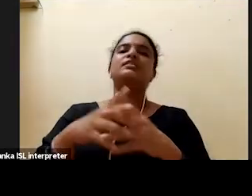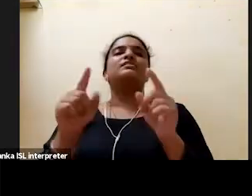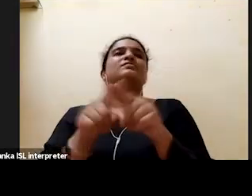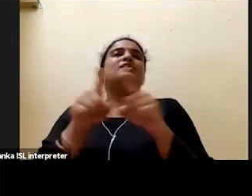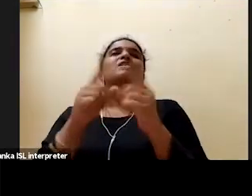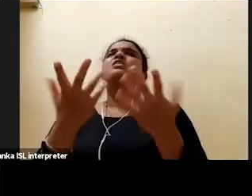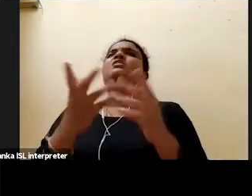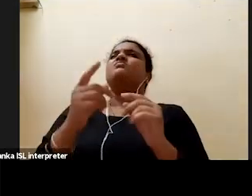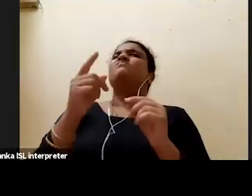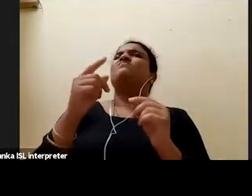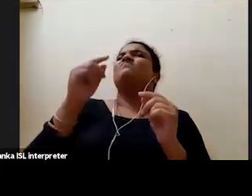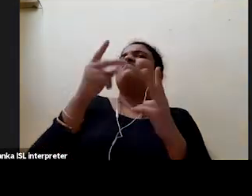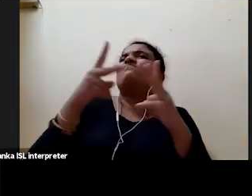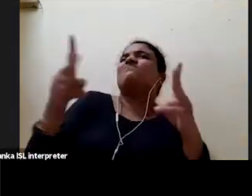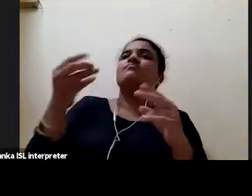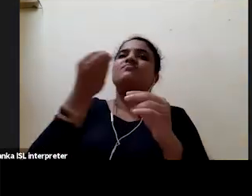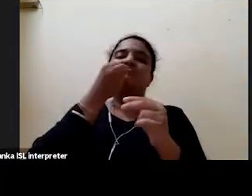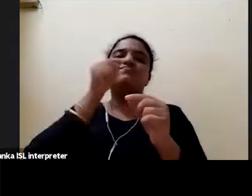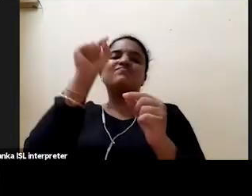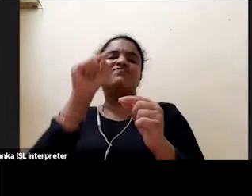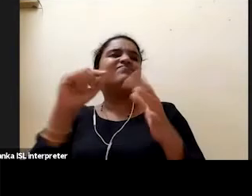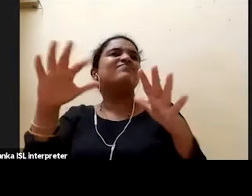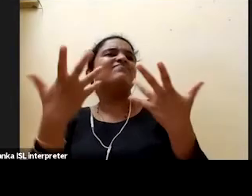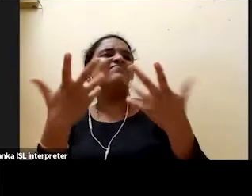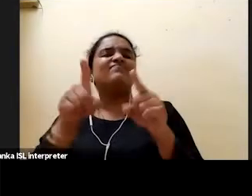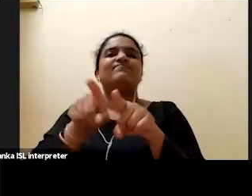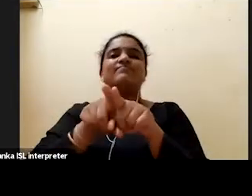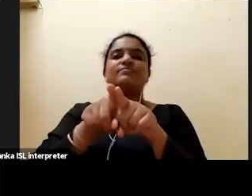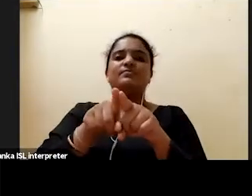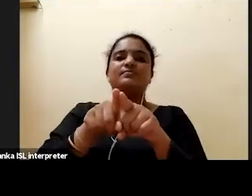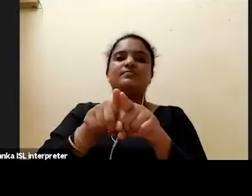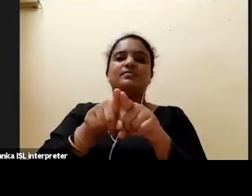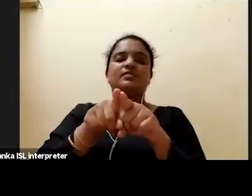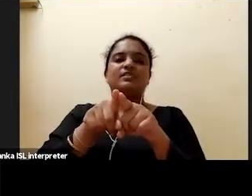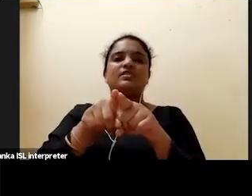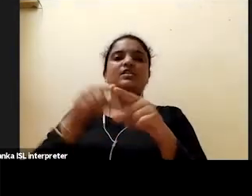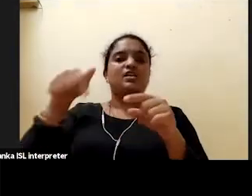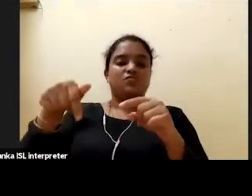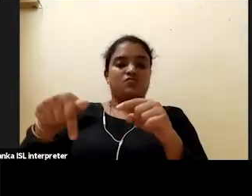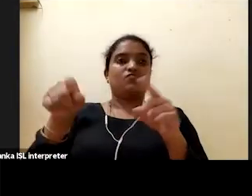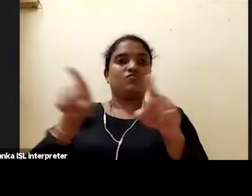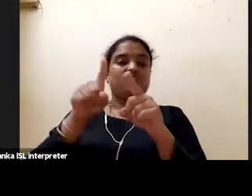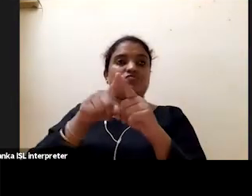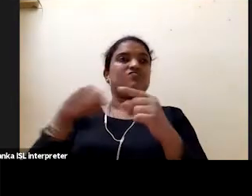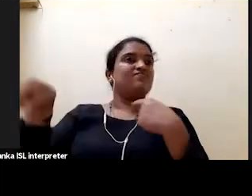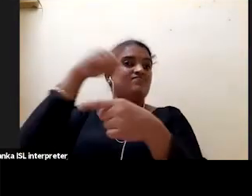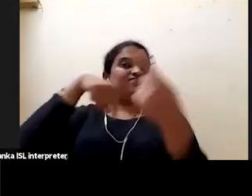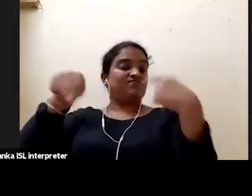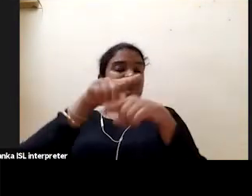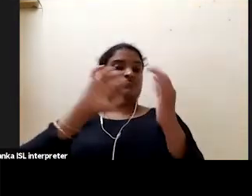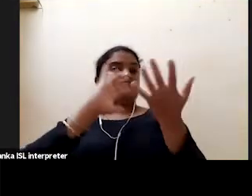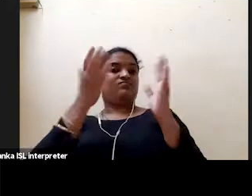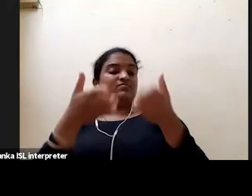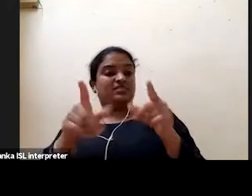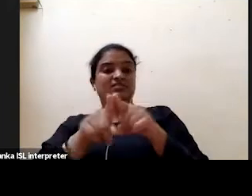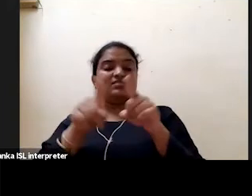talk about what are the kinds of food writing uh, that are there in today's markets. So one, of course,